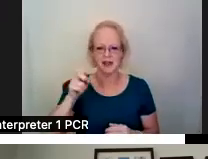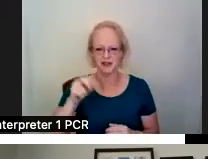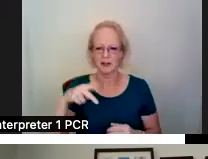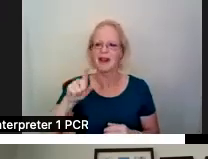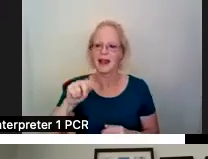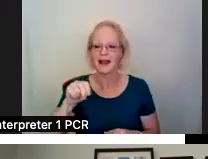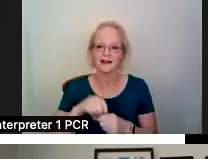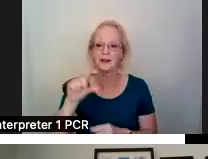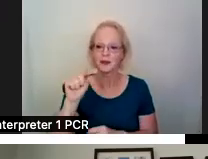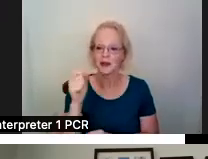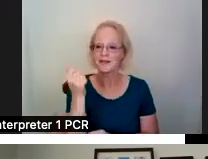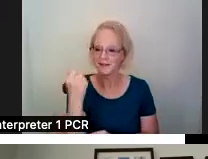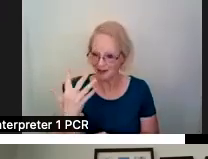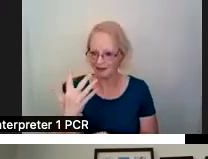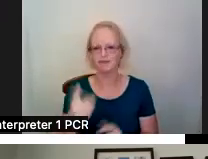2015, implement.